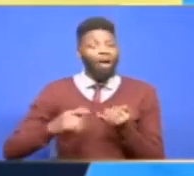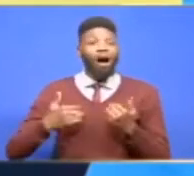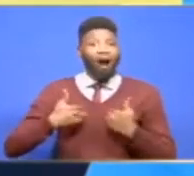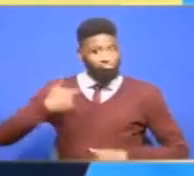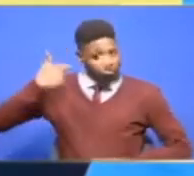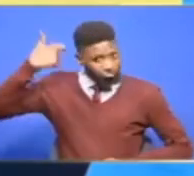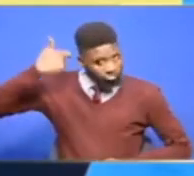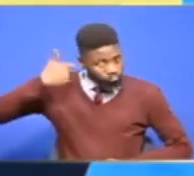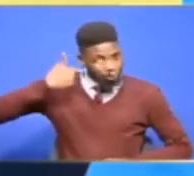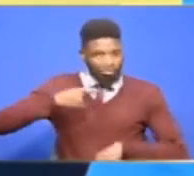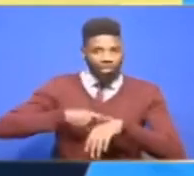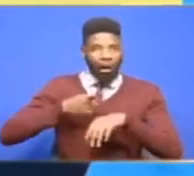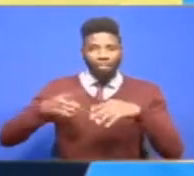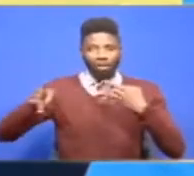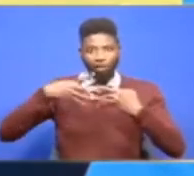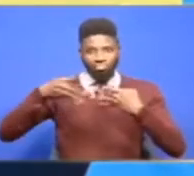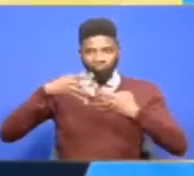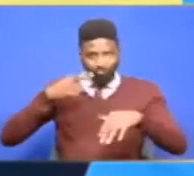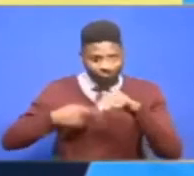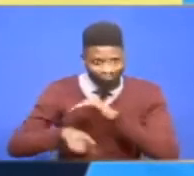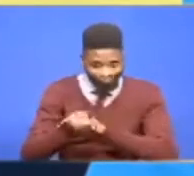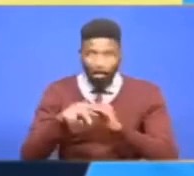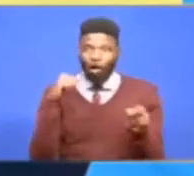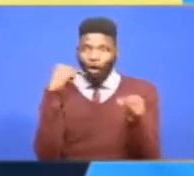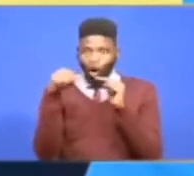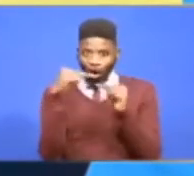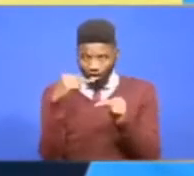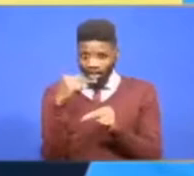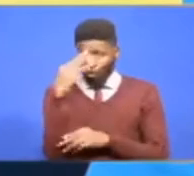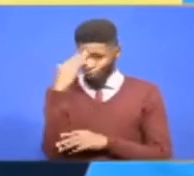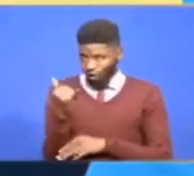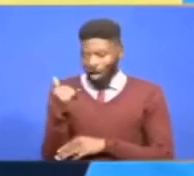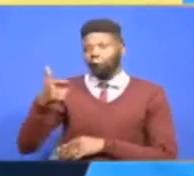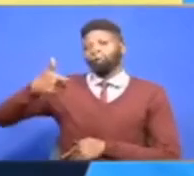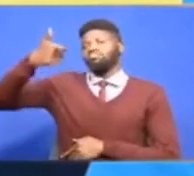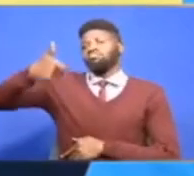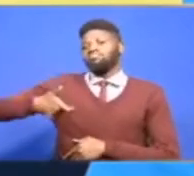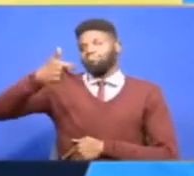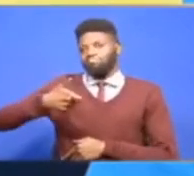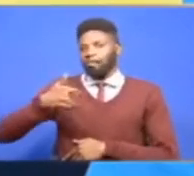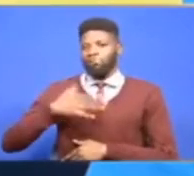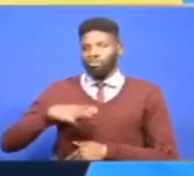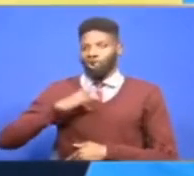the entrance of the premises to screen clients for temperature,